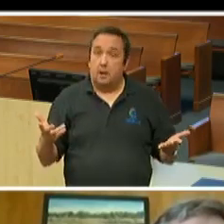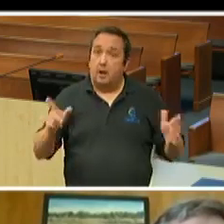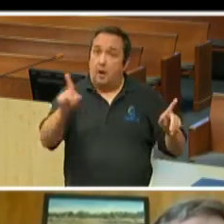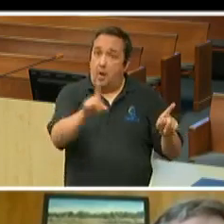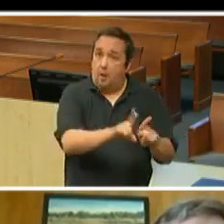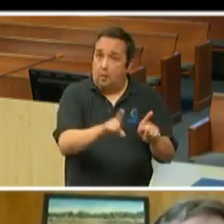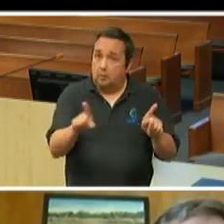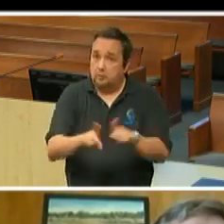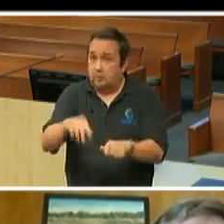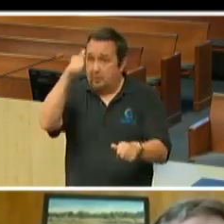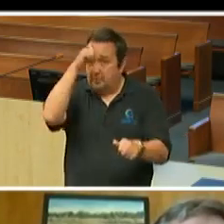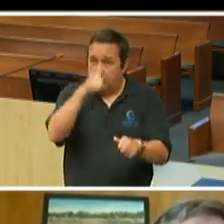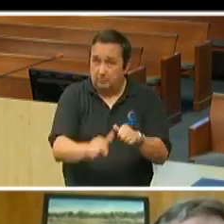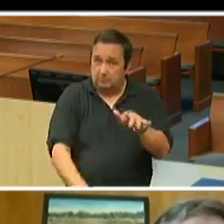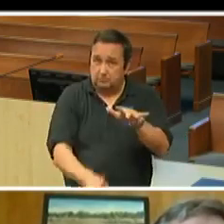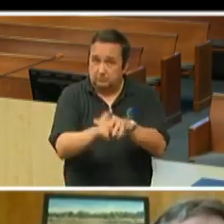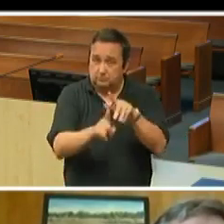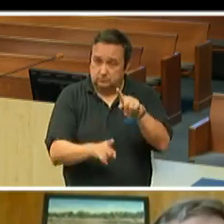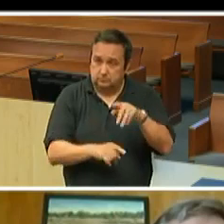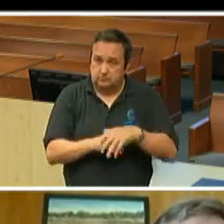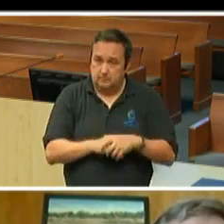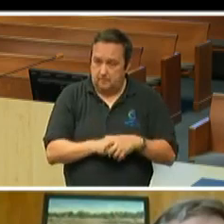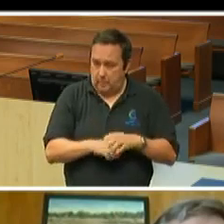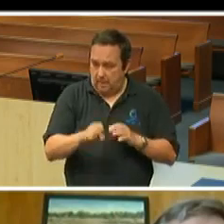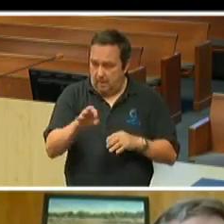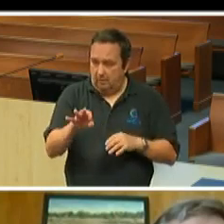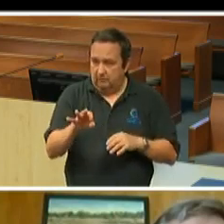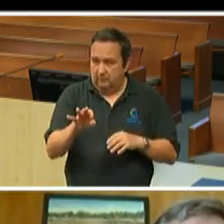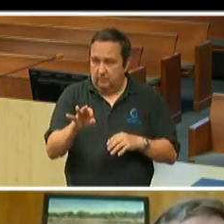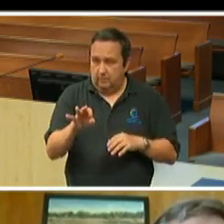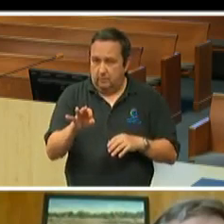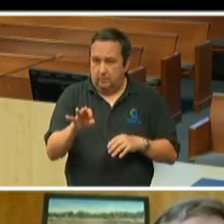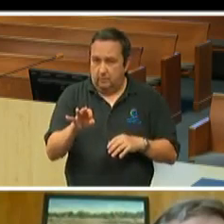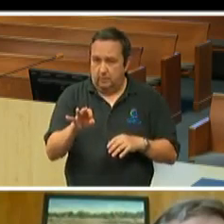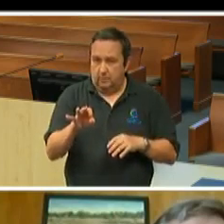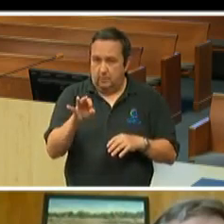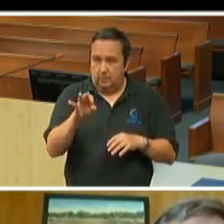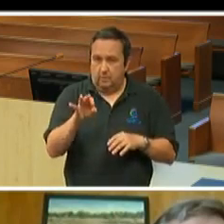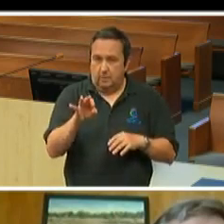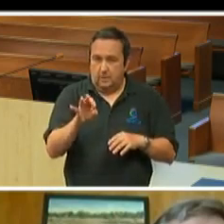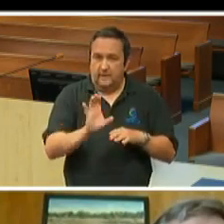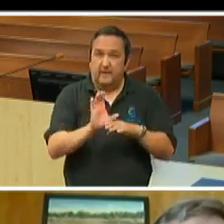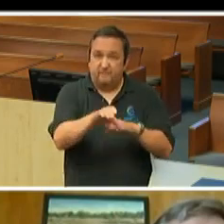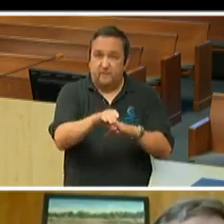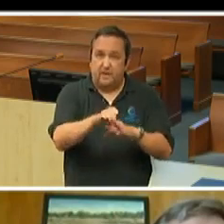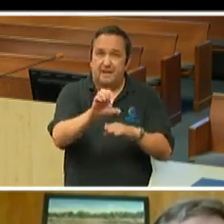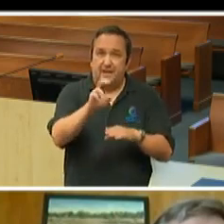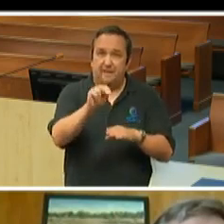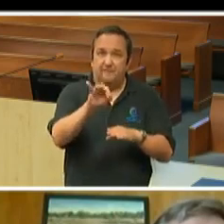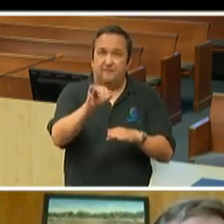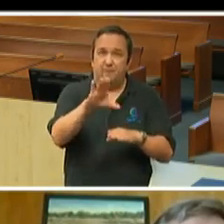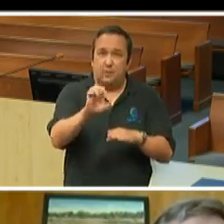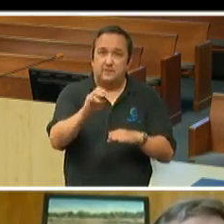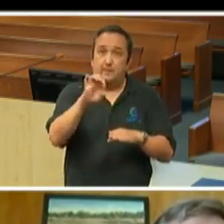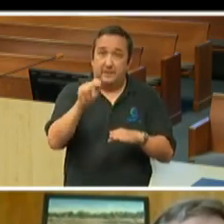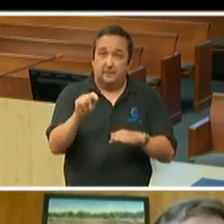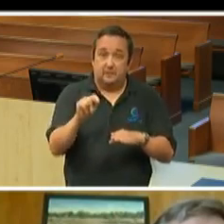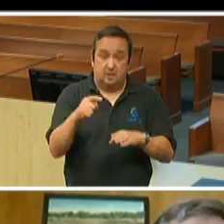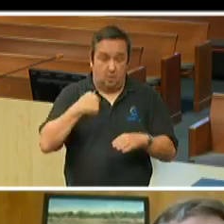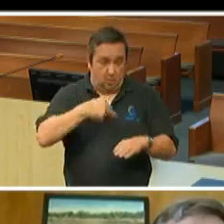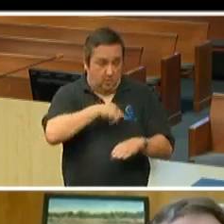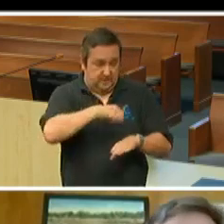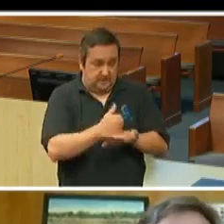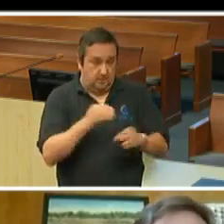be mindful of the enforcement of these. So the more complex we get in